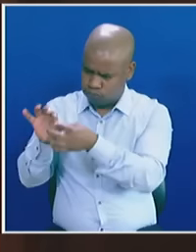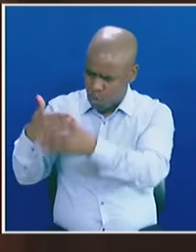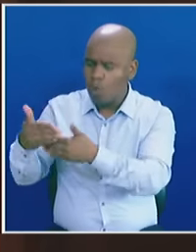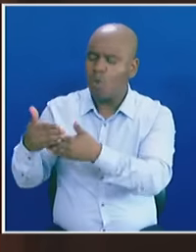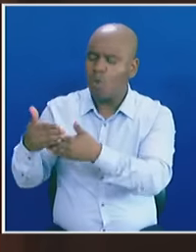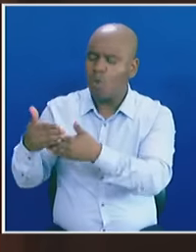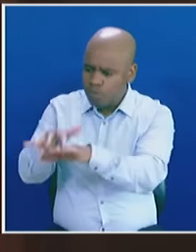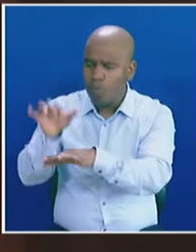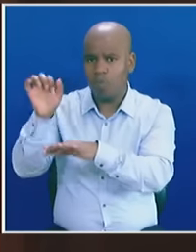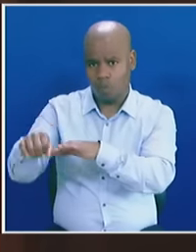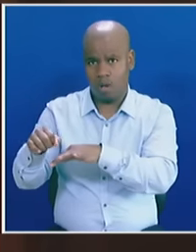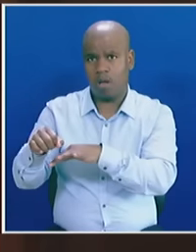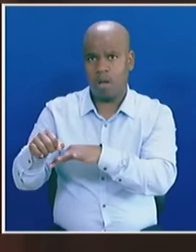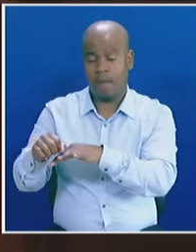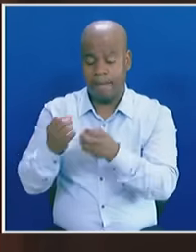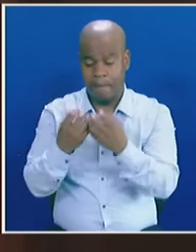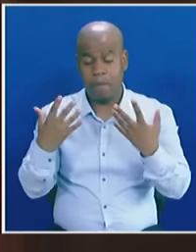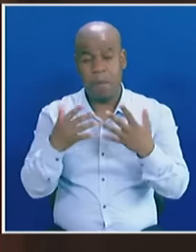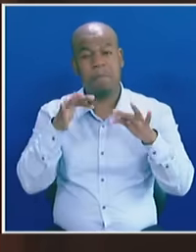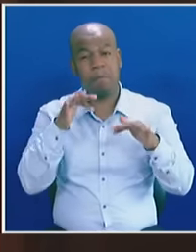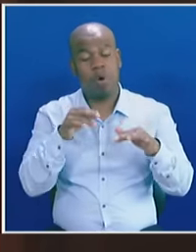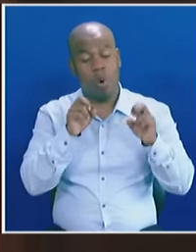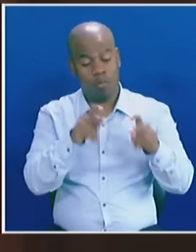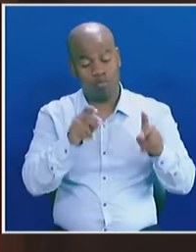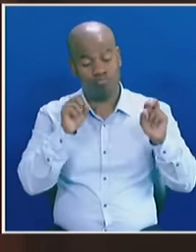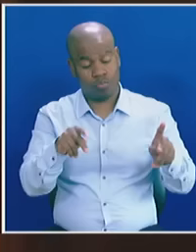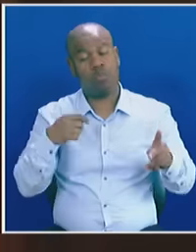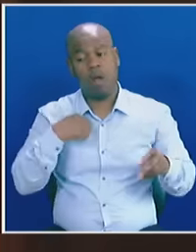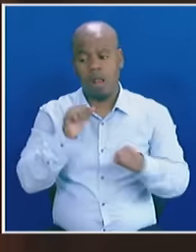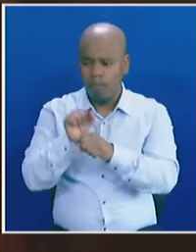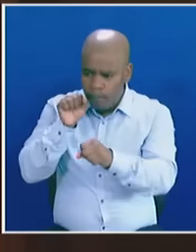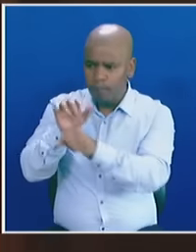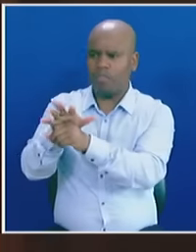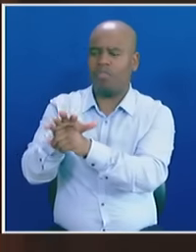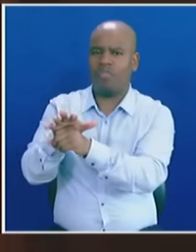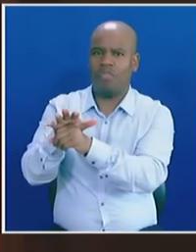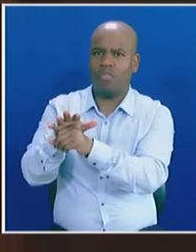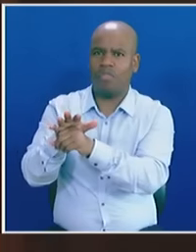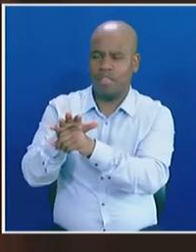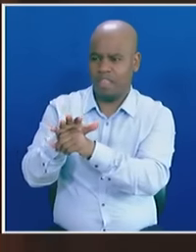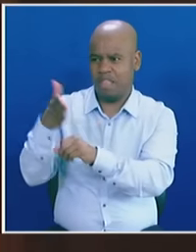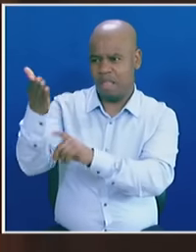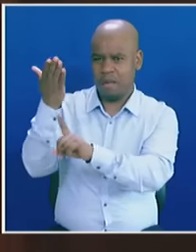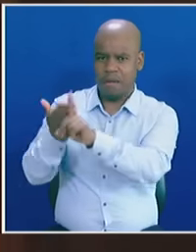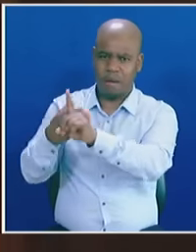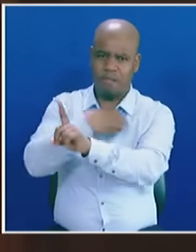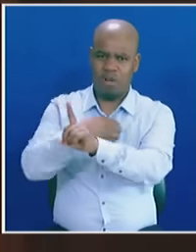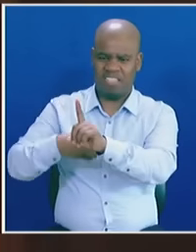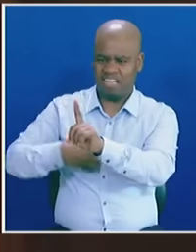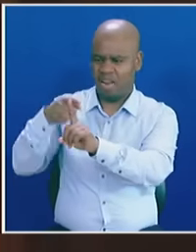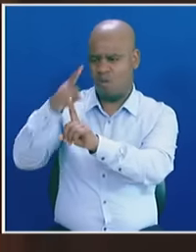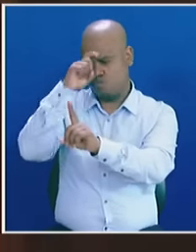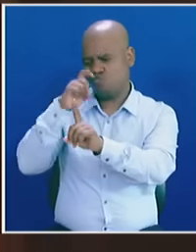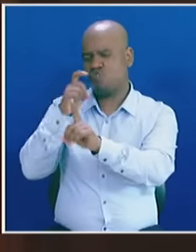ruling, there are those who opportunistically seek to cast aspersion on the integrity of the President and the government he